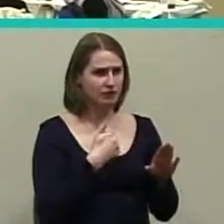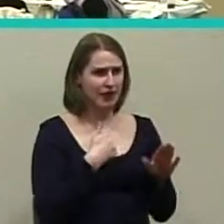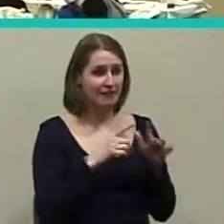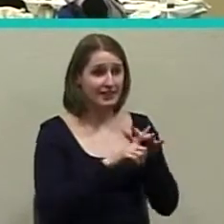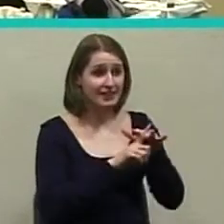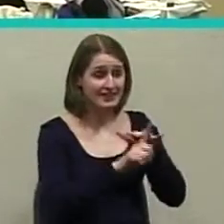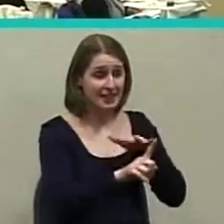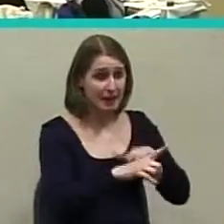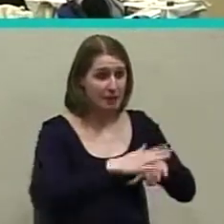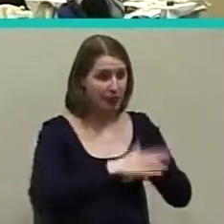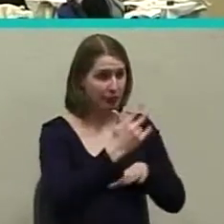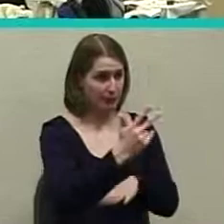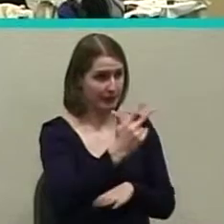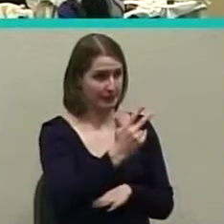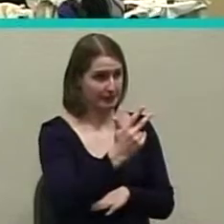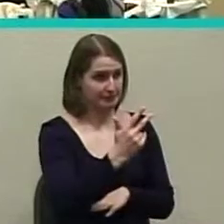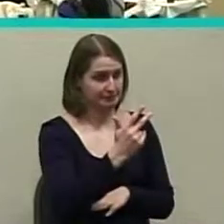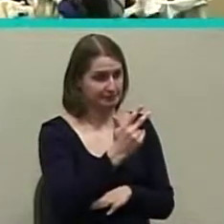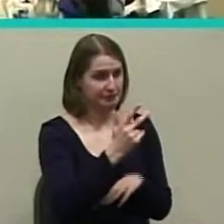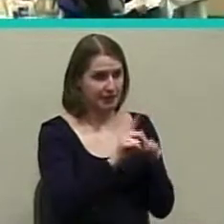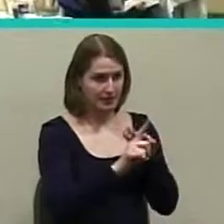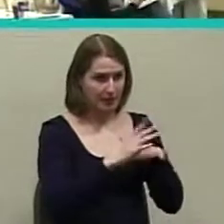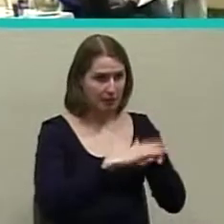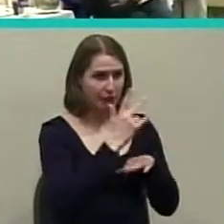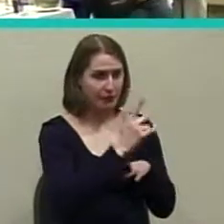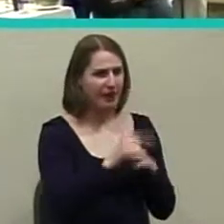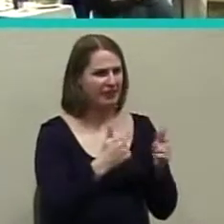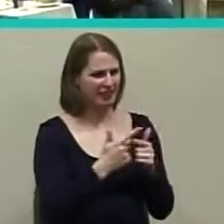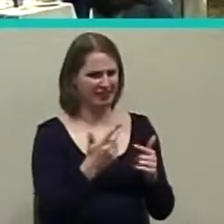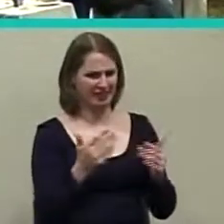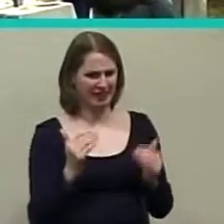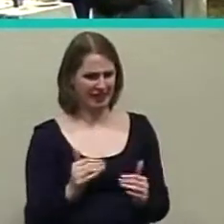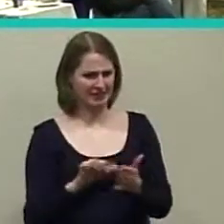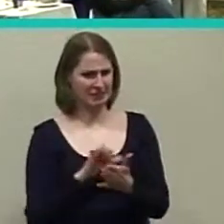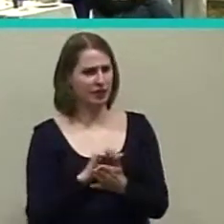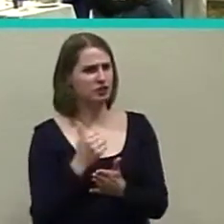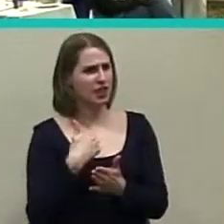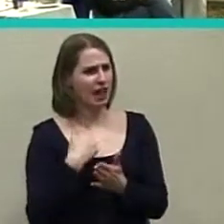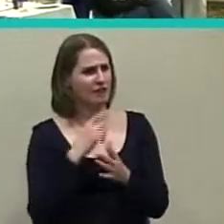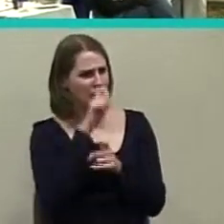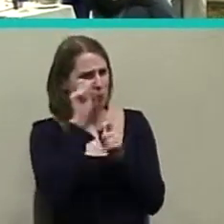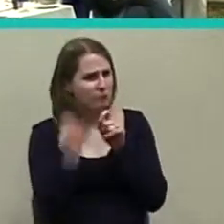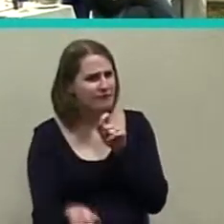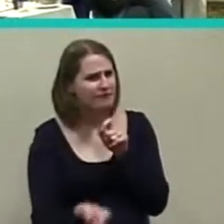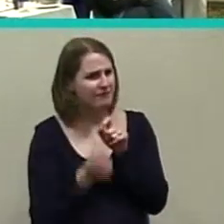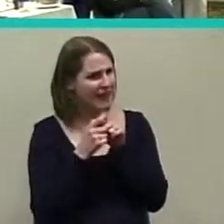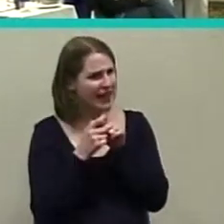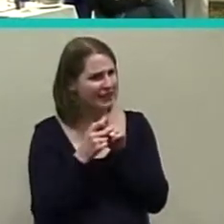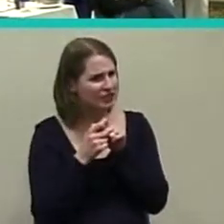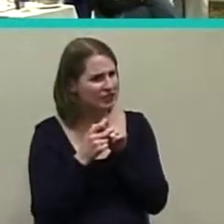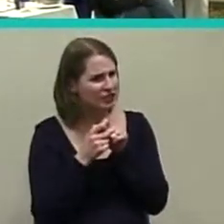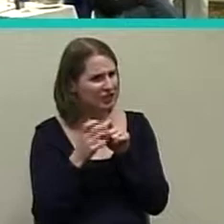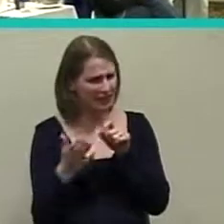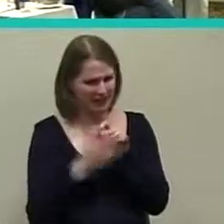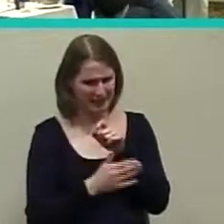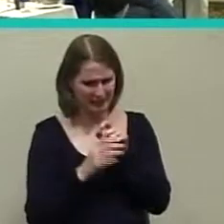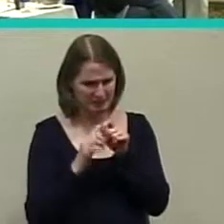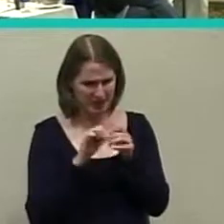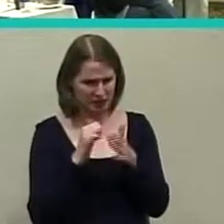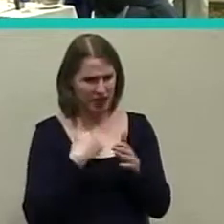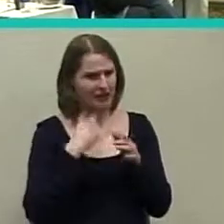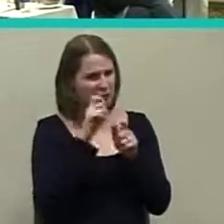three, right? You go to the next page, though, and all of a sudden now you've got some revenge and